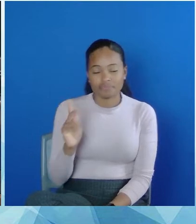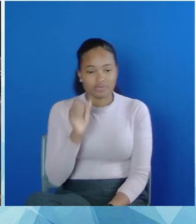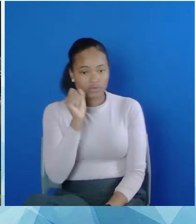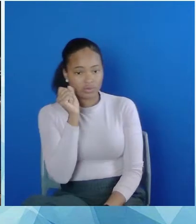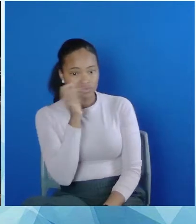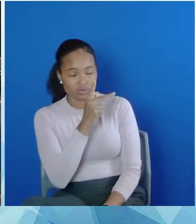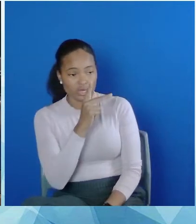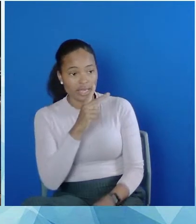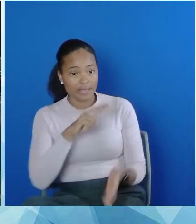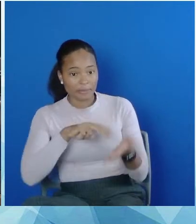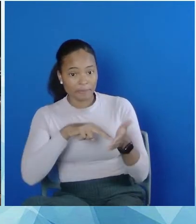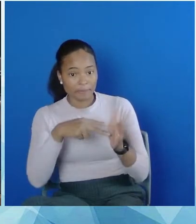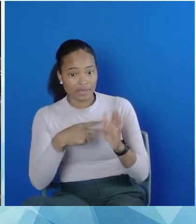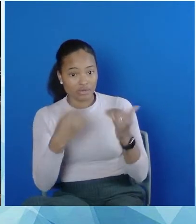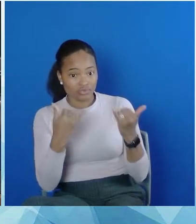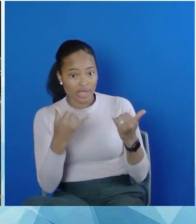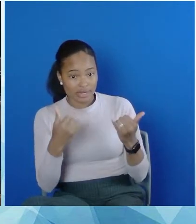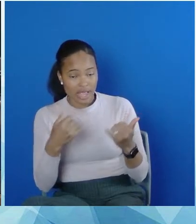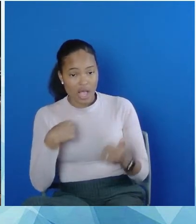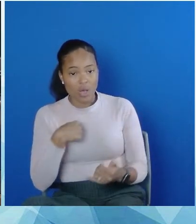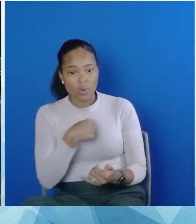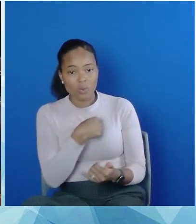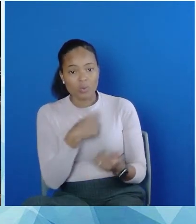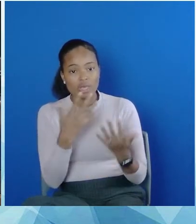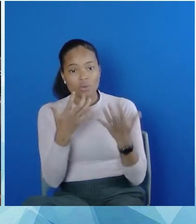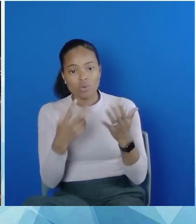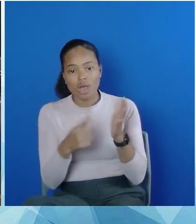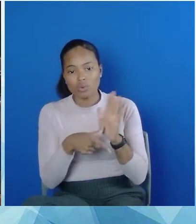we're looking at GBEAA,